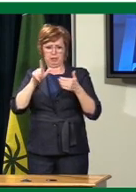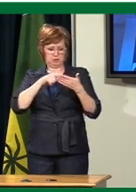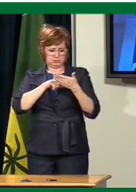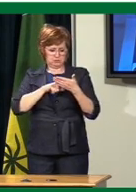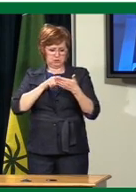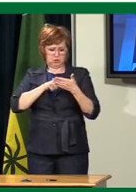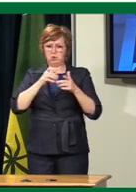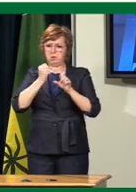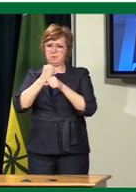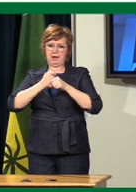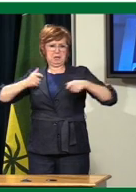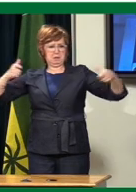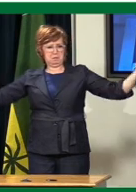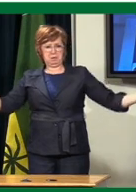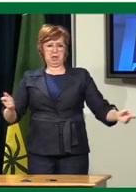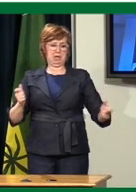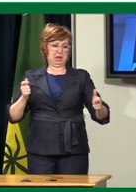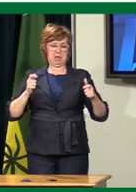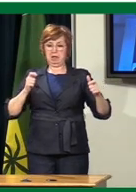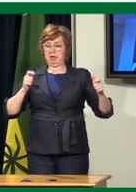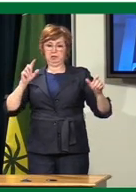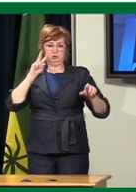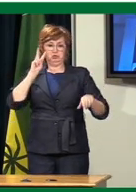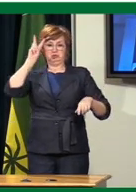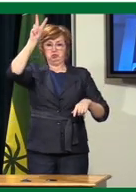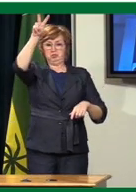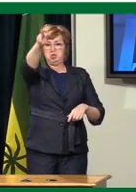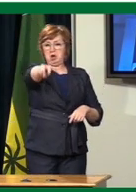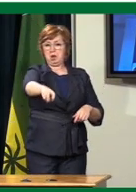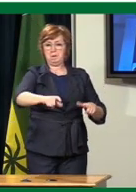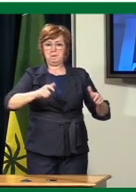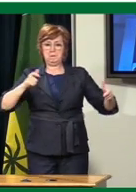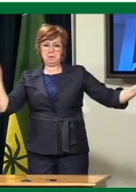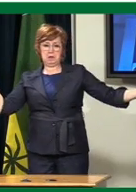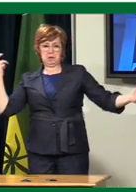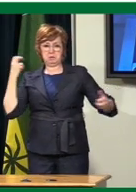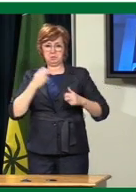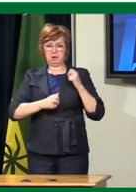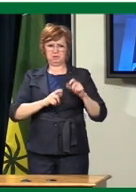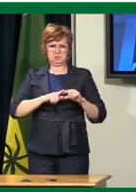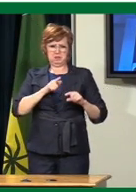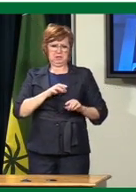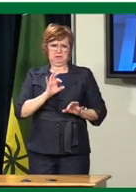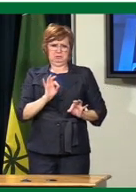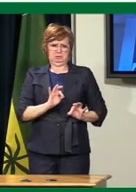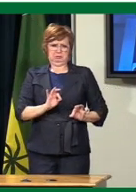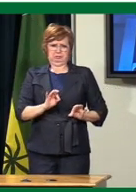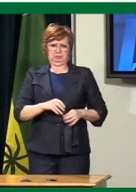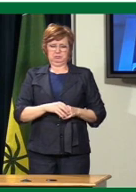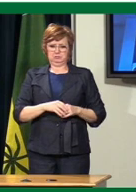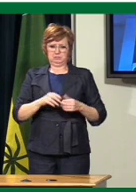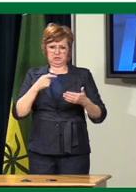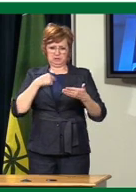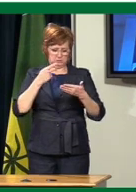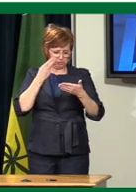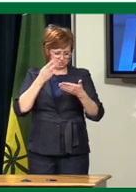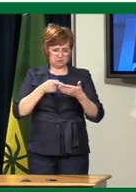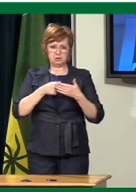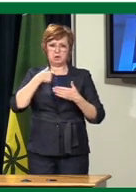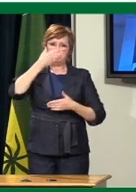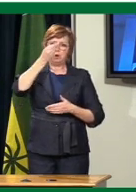exaggerating, it's not really happening, why are you doing this to us? I just have to say, it is so